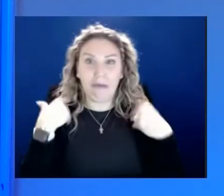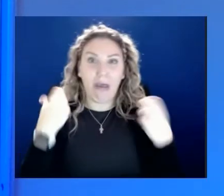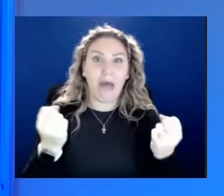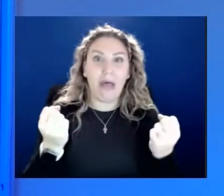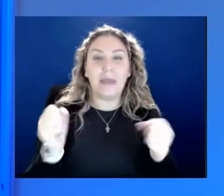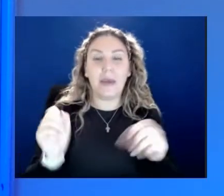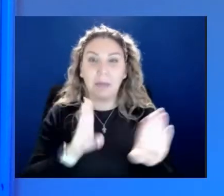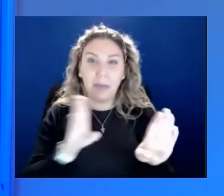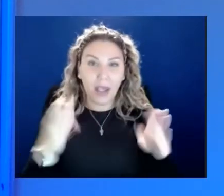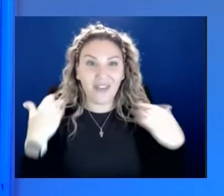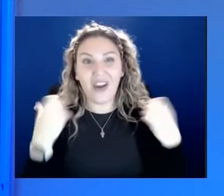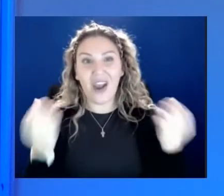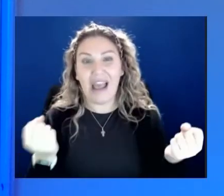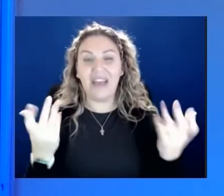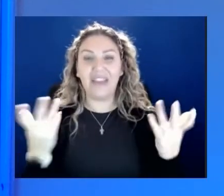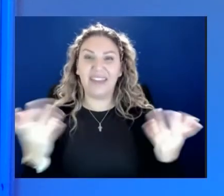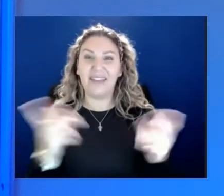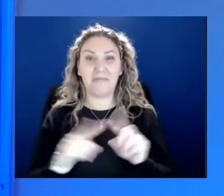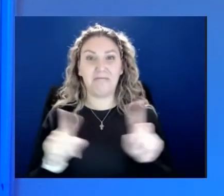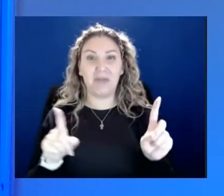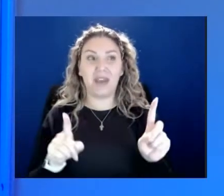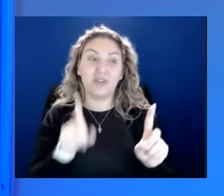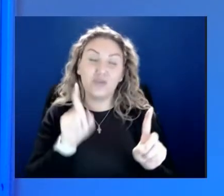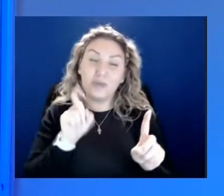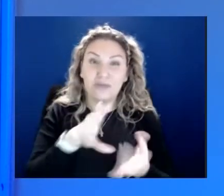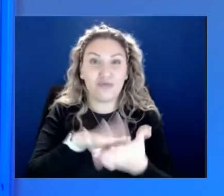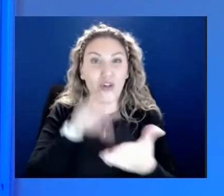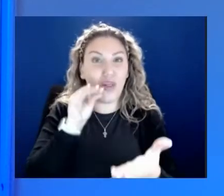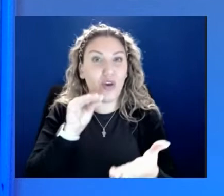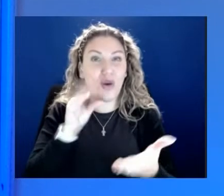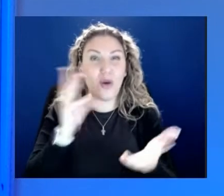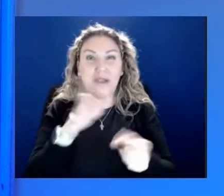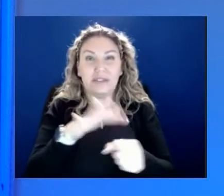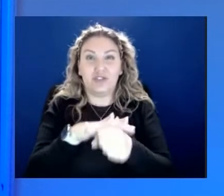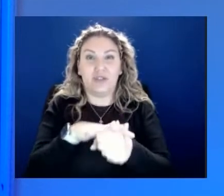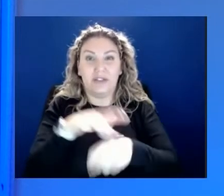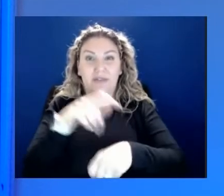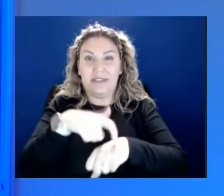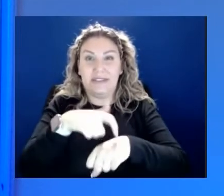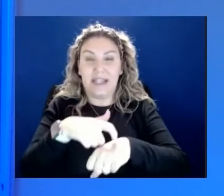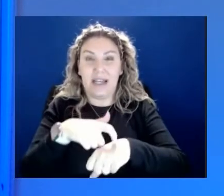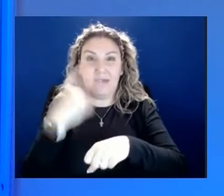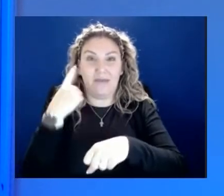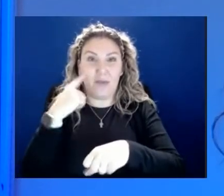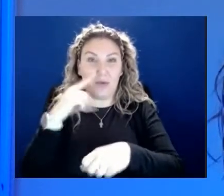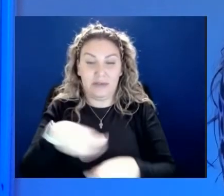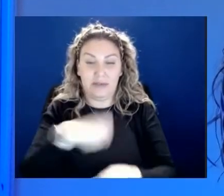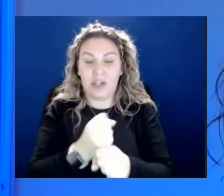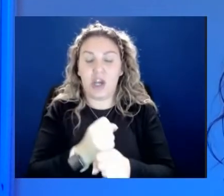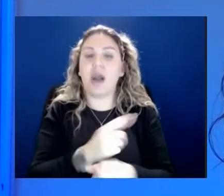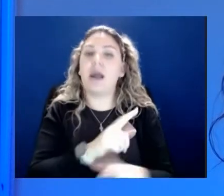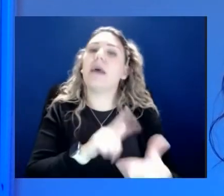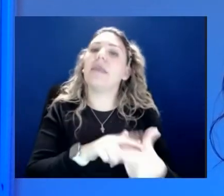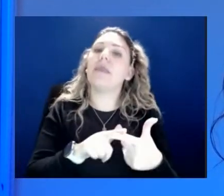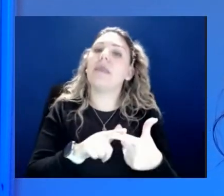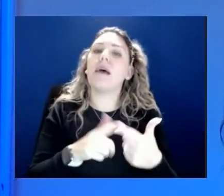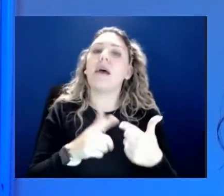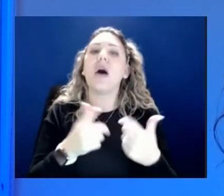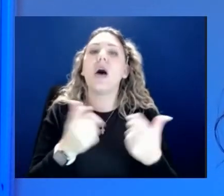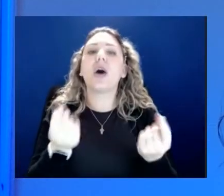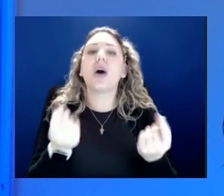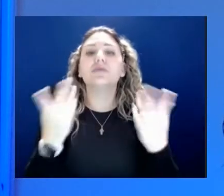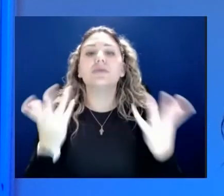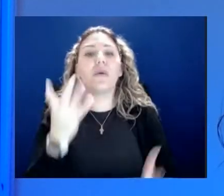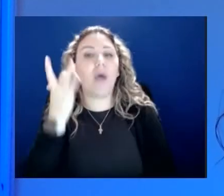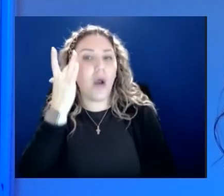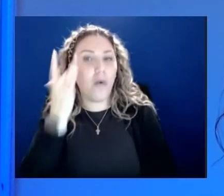really you've got to just learn what that stressful time of year is, and then understand the why. And then as parents, we can try to predict, okay, what